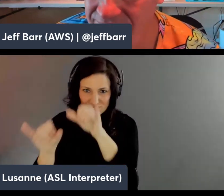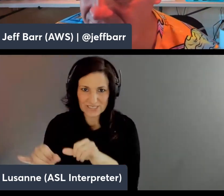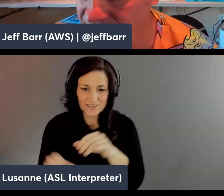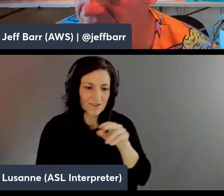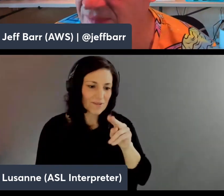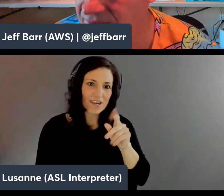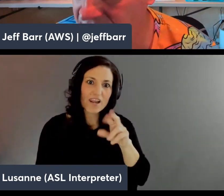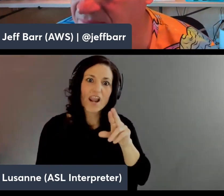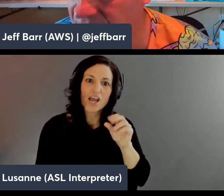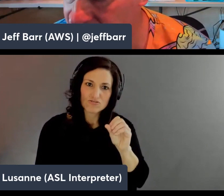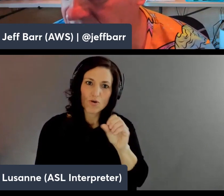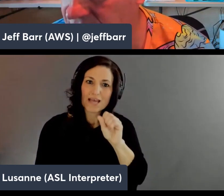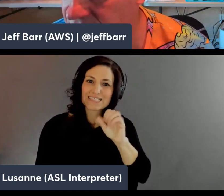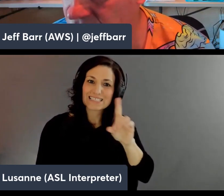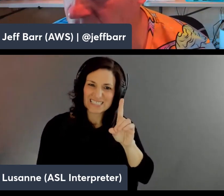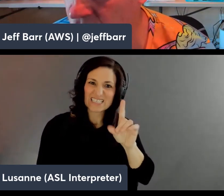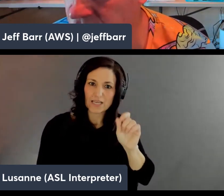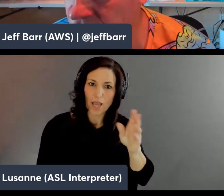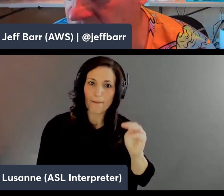platform.